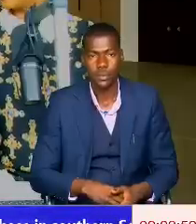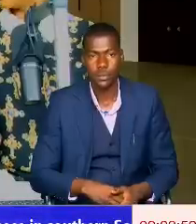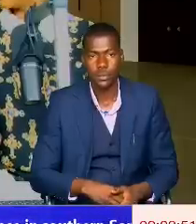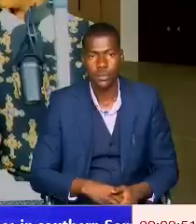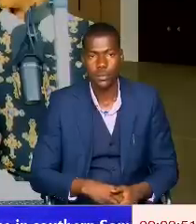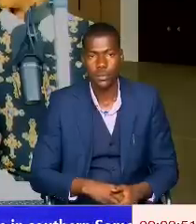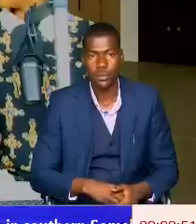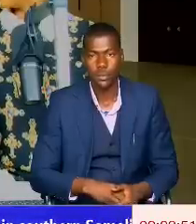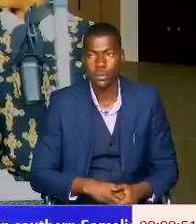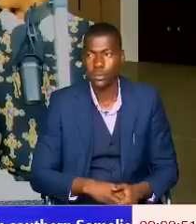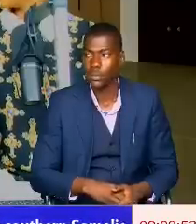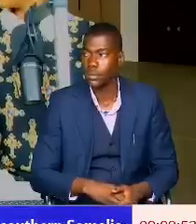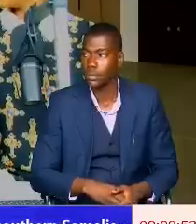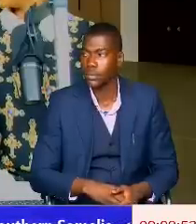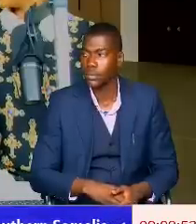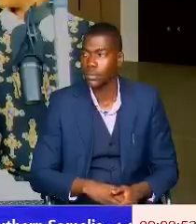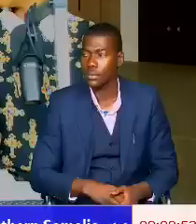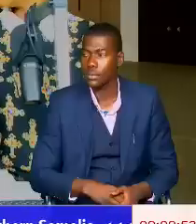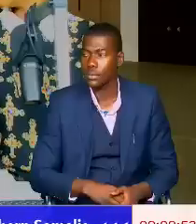Now.